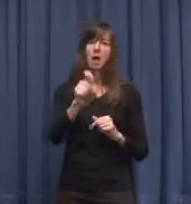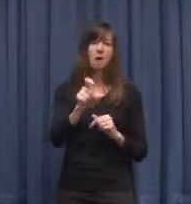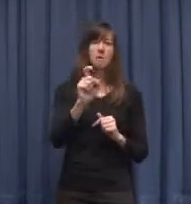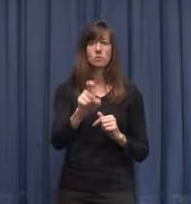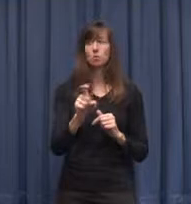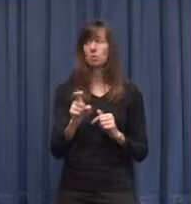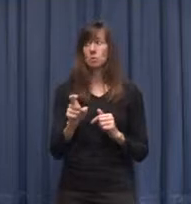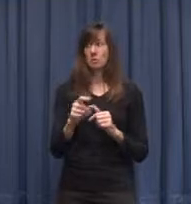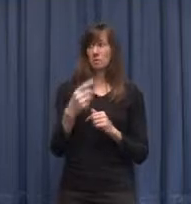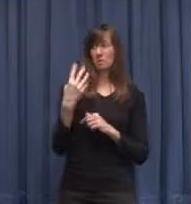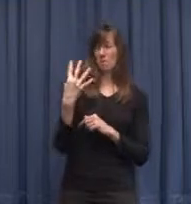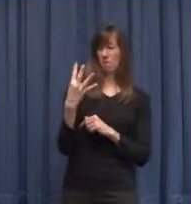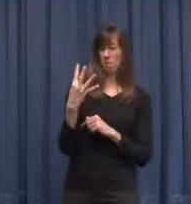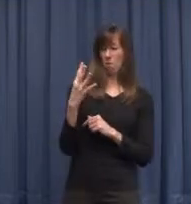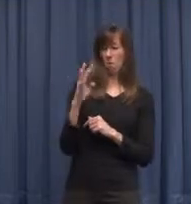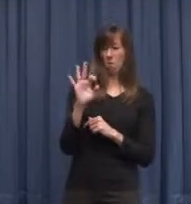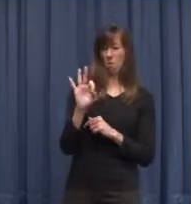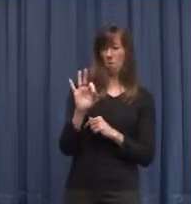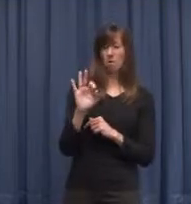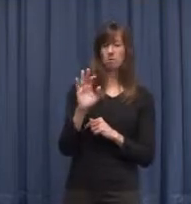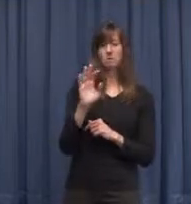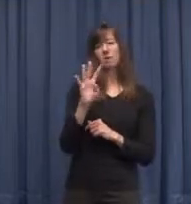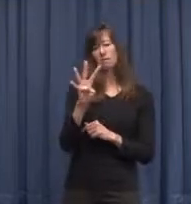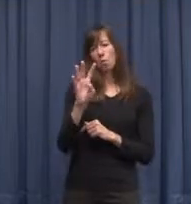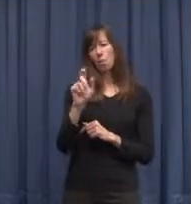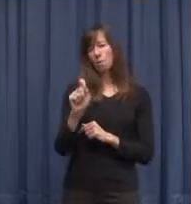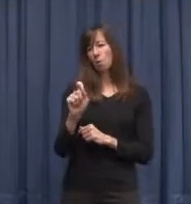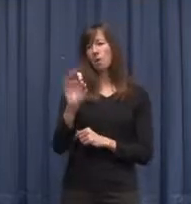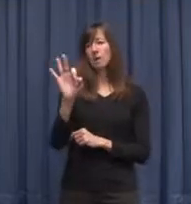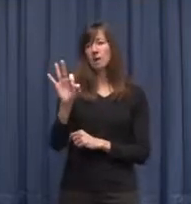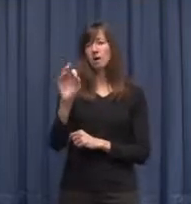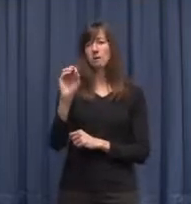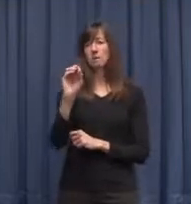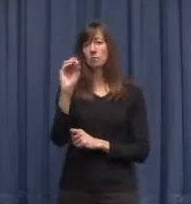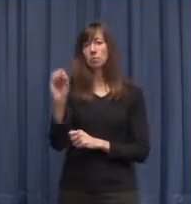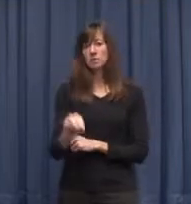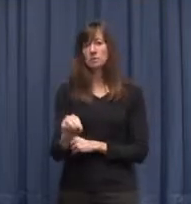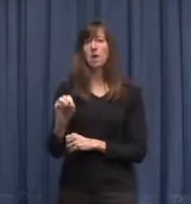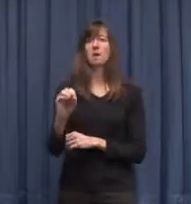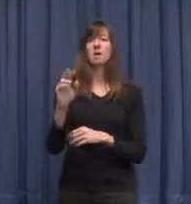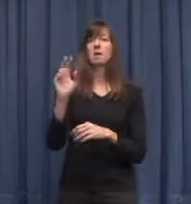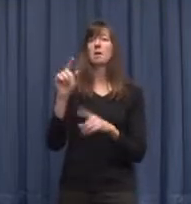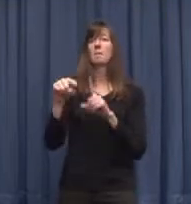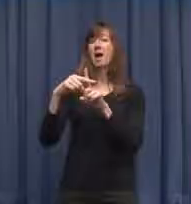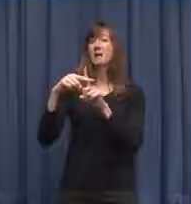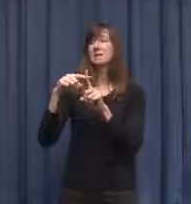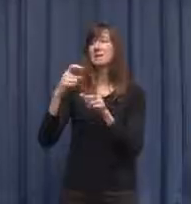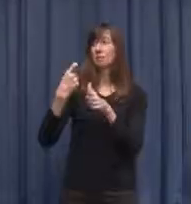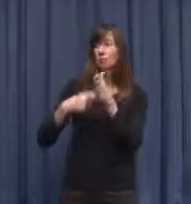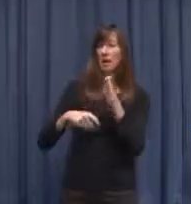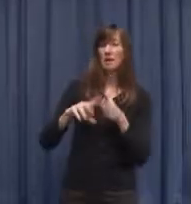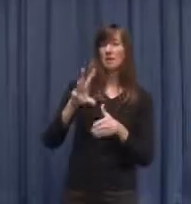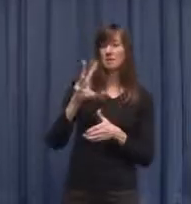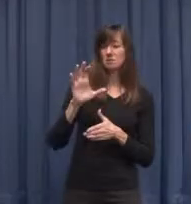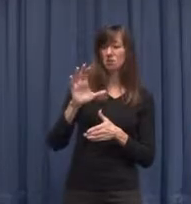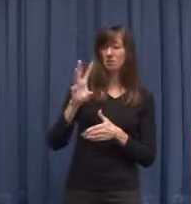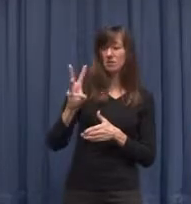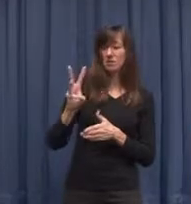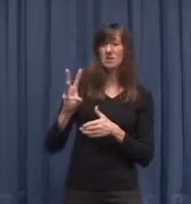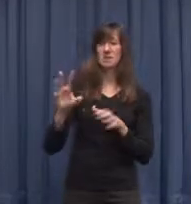rate last 24 hours, now over 650 active cases and 9